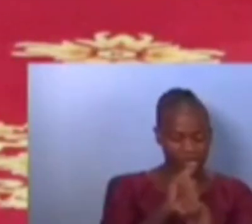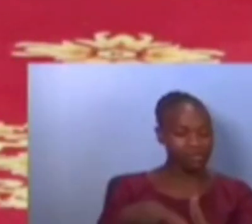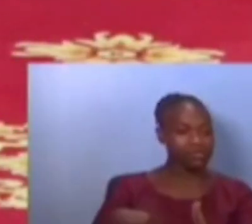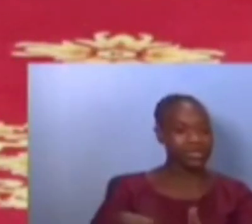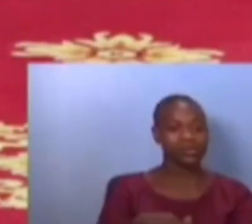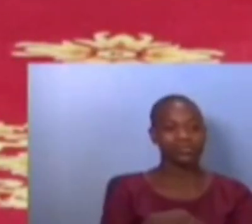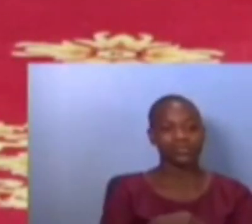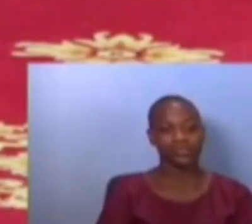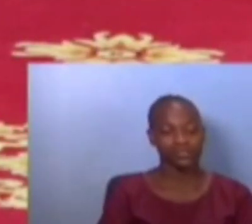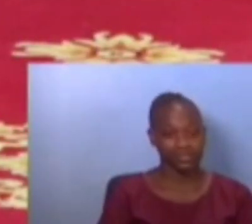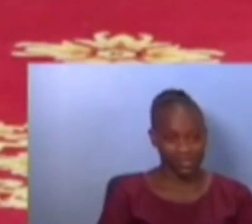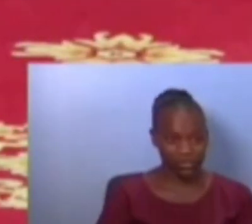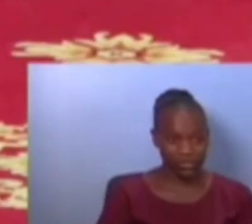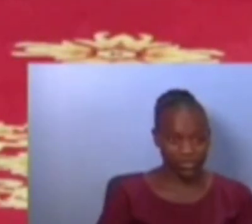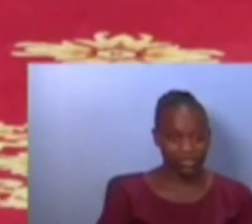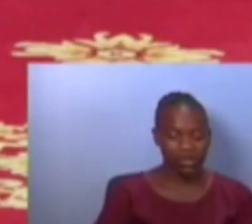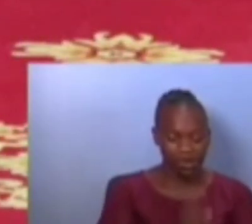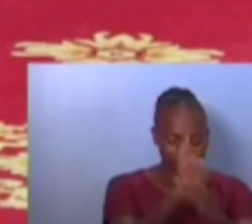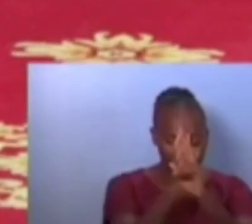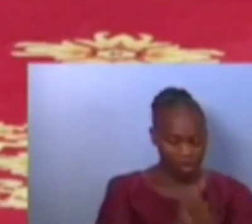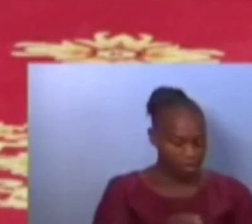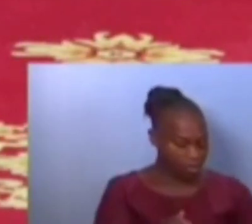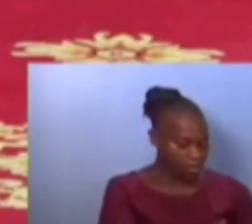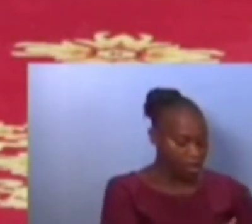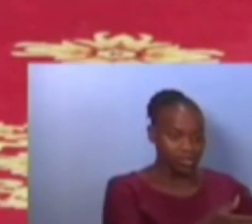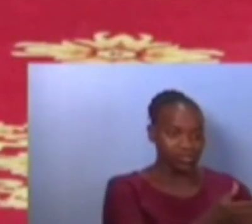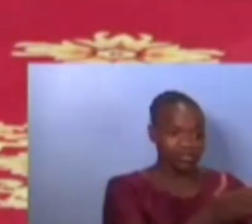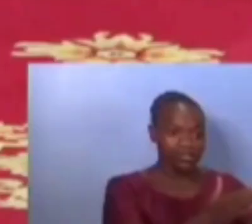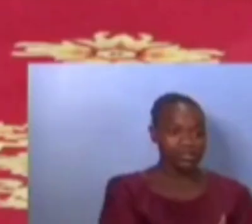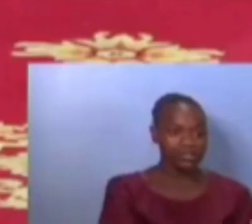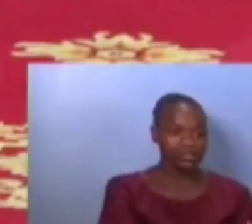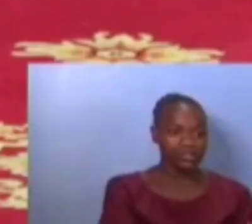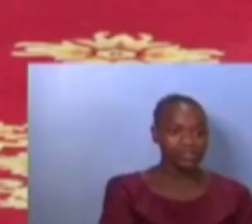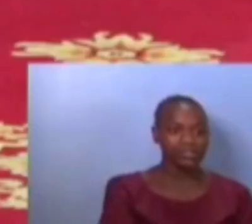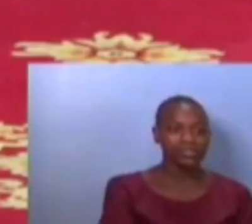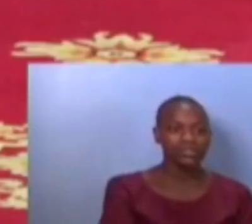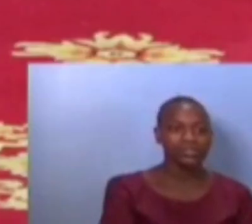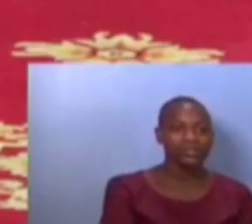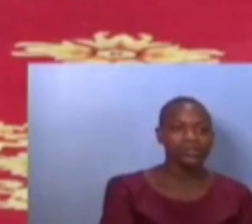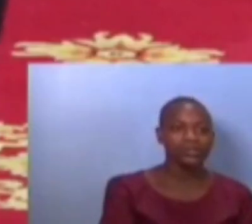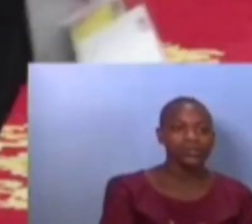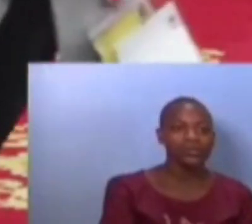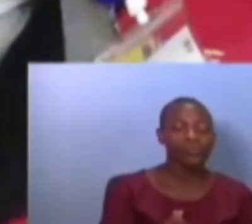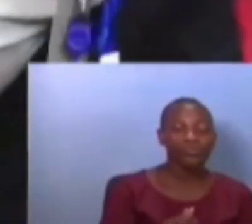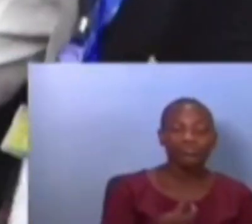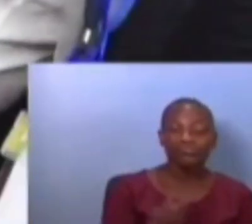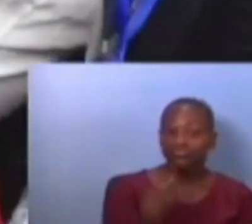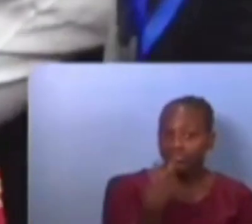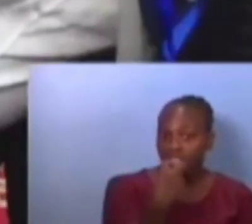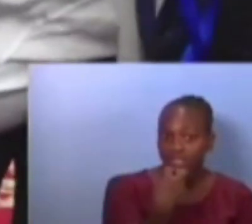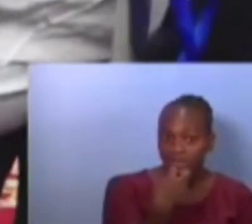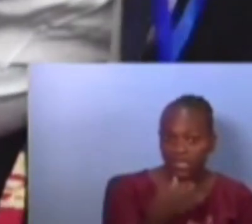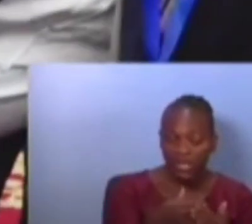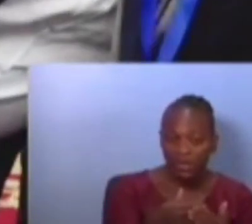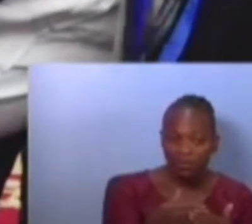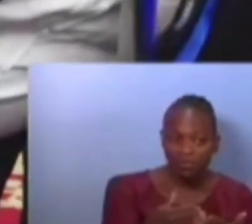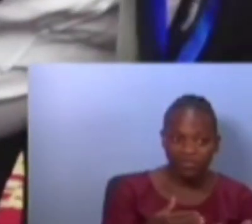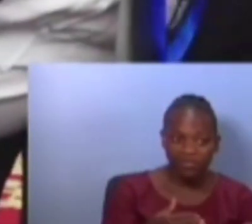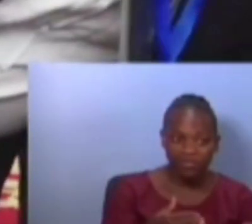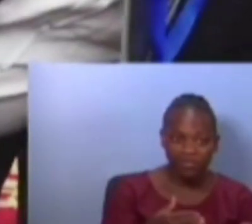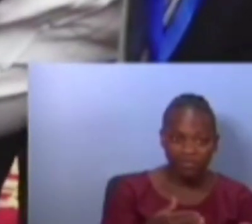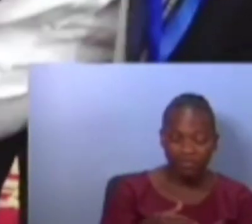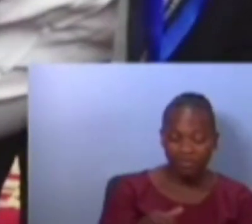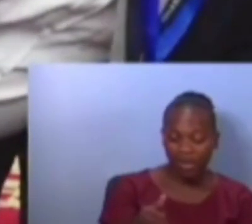members, the honorable minority leader was on the floor